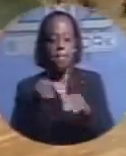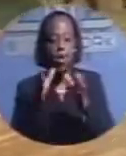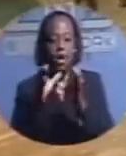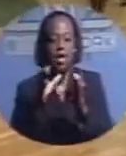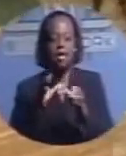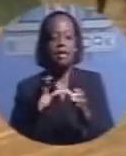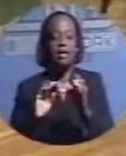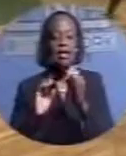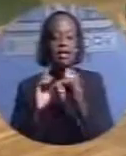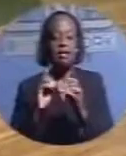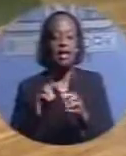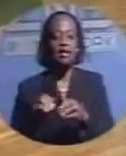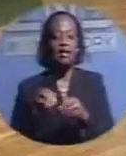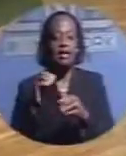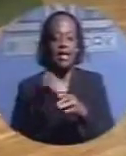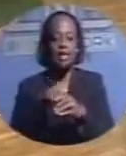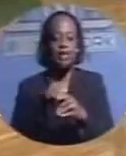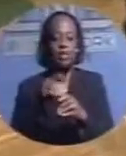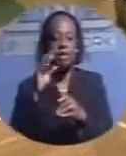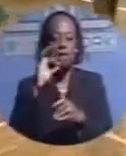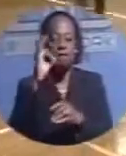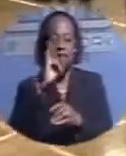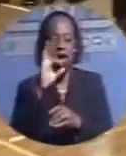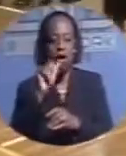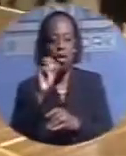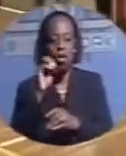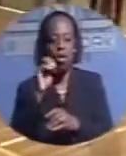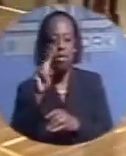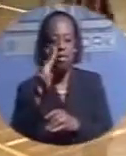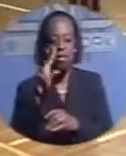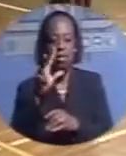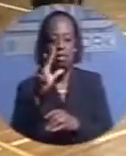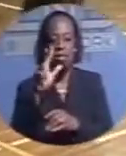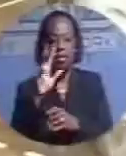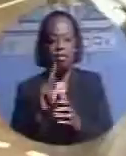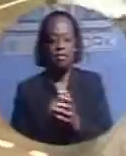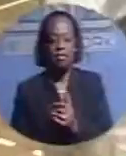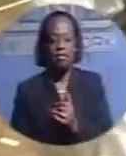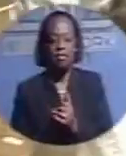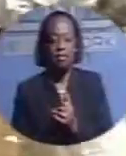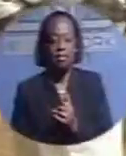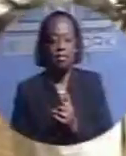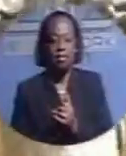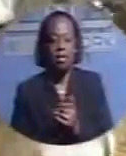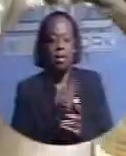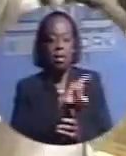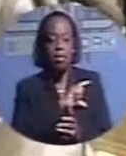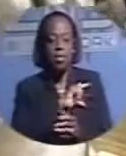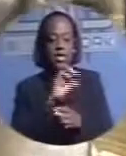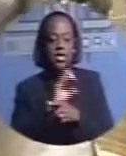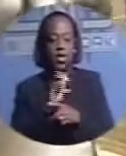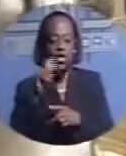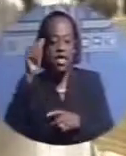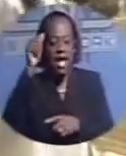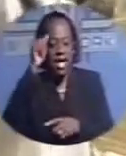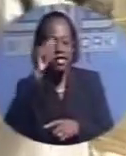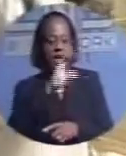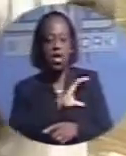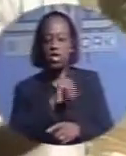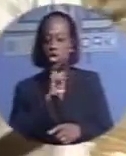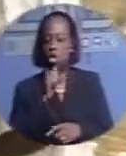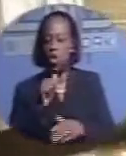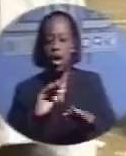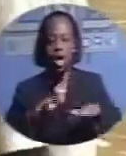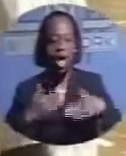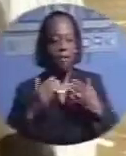Darling. Hoop and the foul, and the crowd's loving it. Police coach Anthony Copps rolled, not happy with the